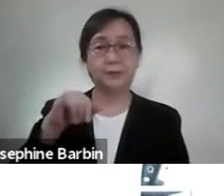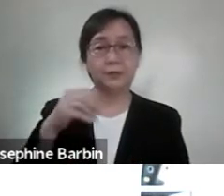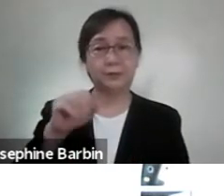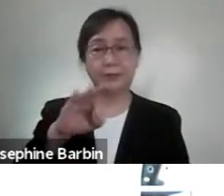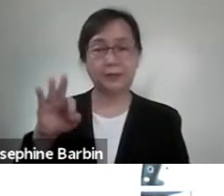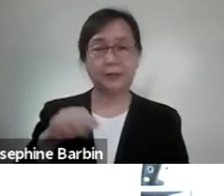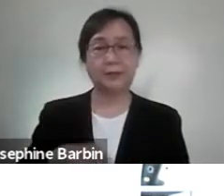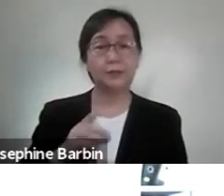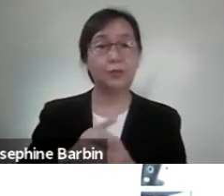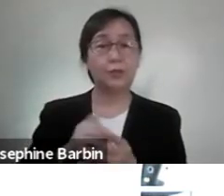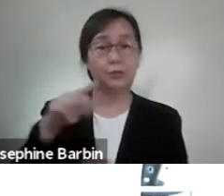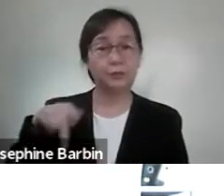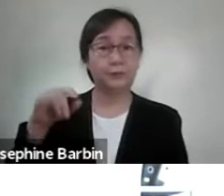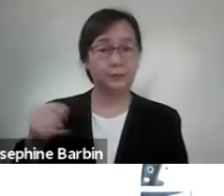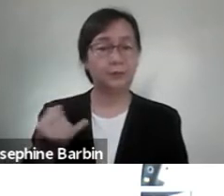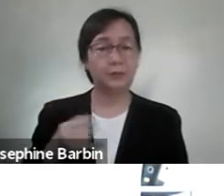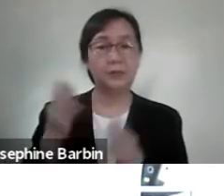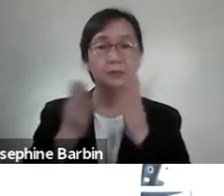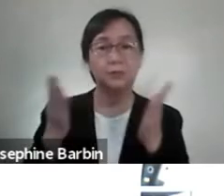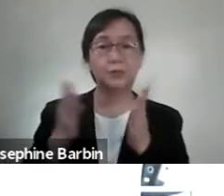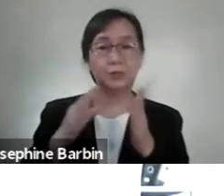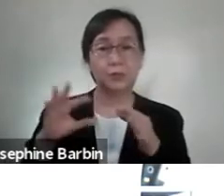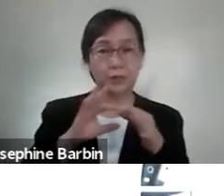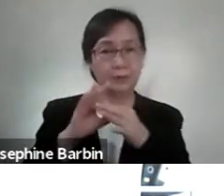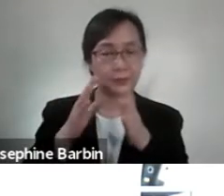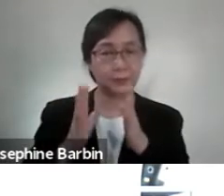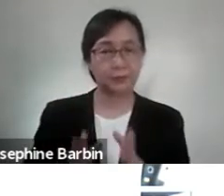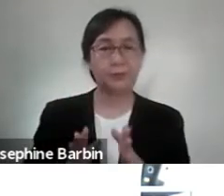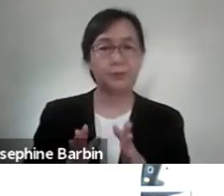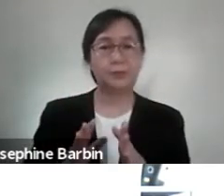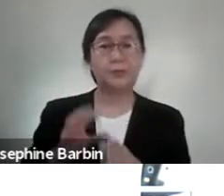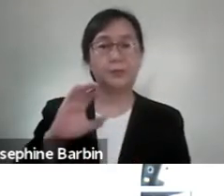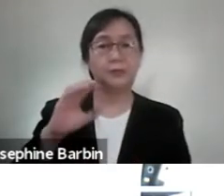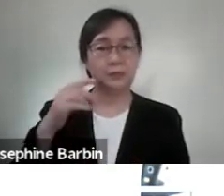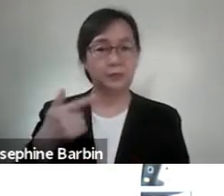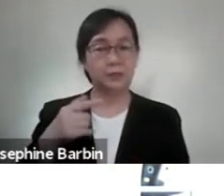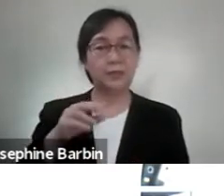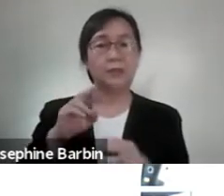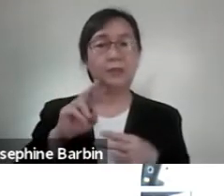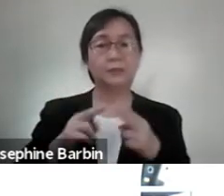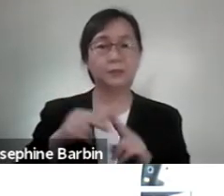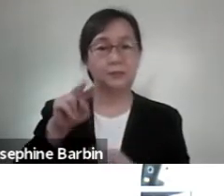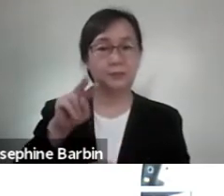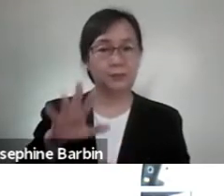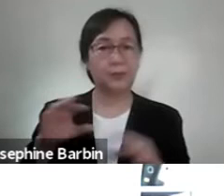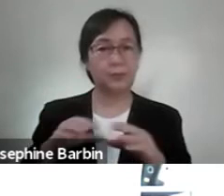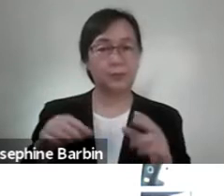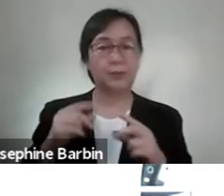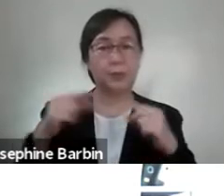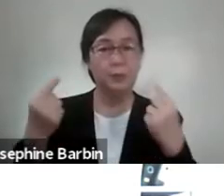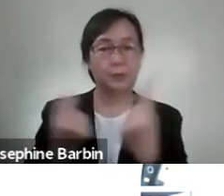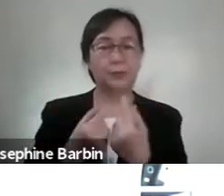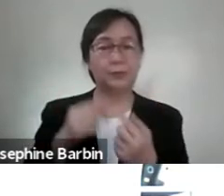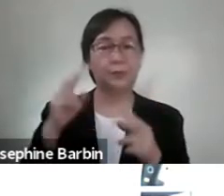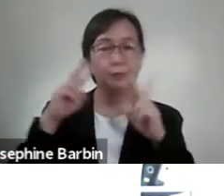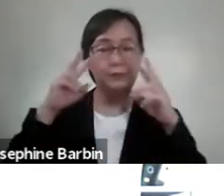Philip Jaffé served as the coordinator of the General Comment No. 25 Working Group. Currently, he is the Vice Chair of the